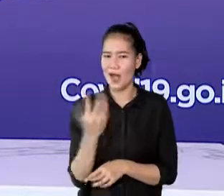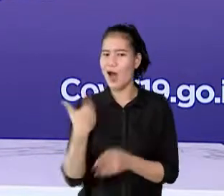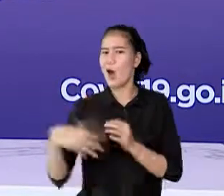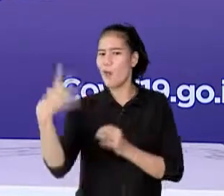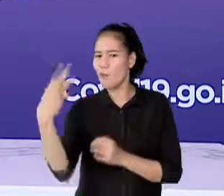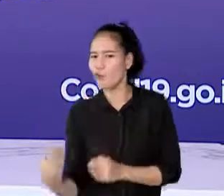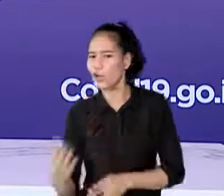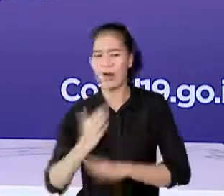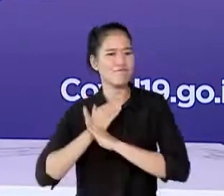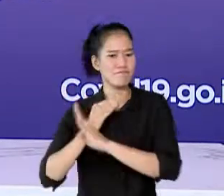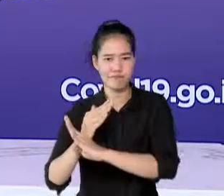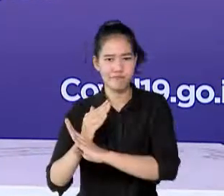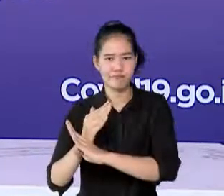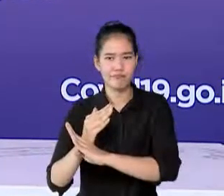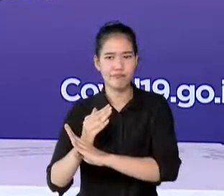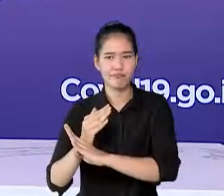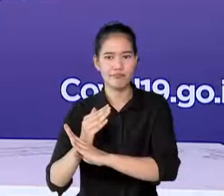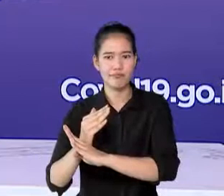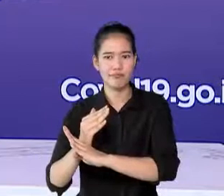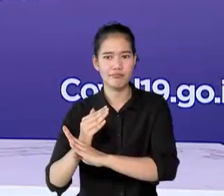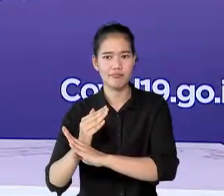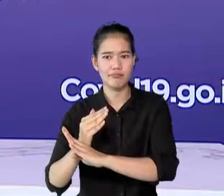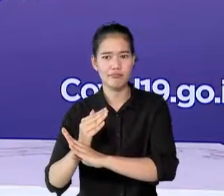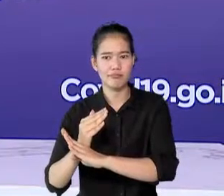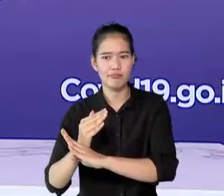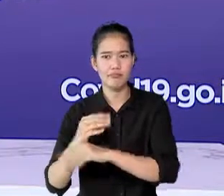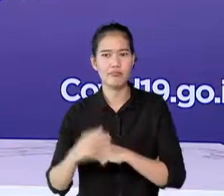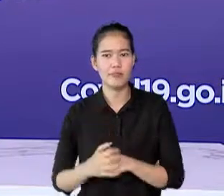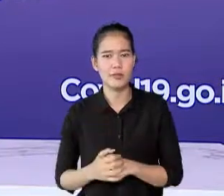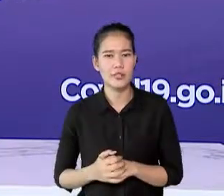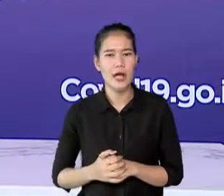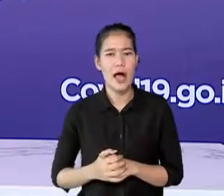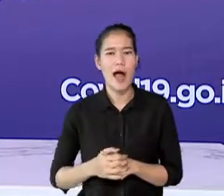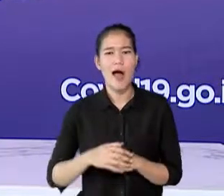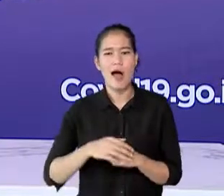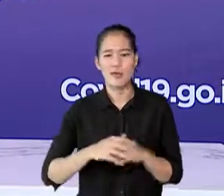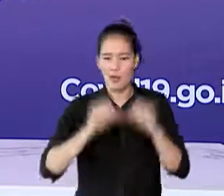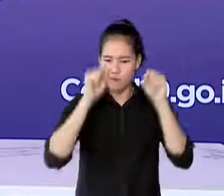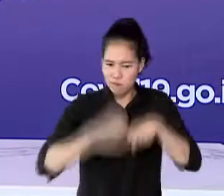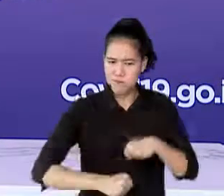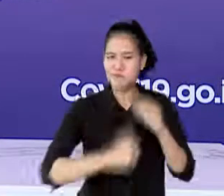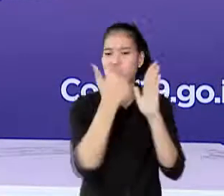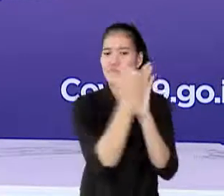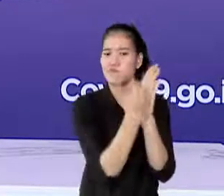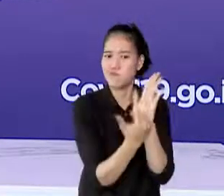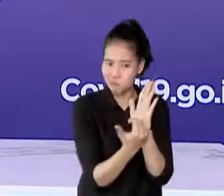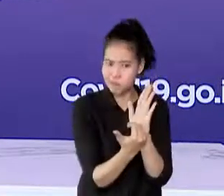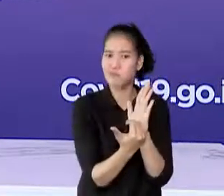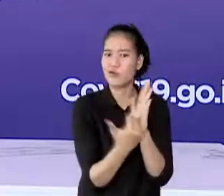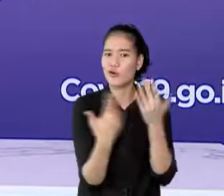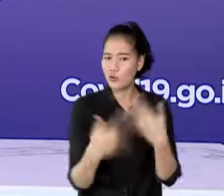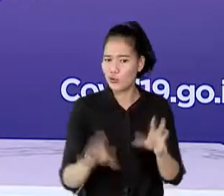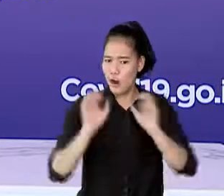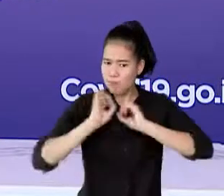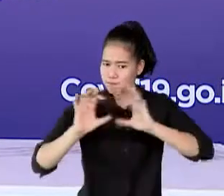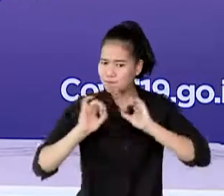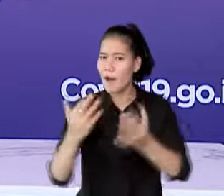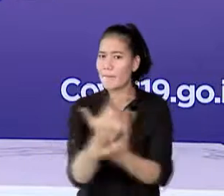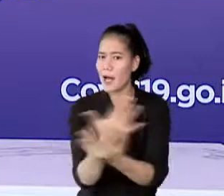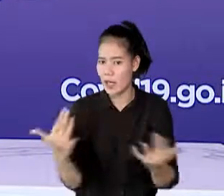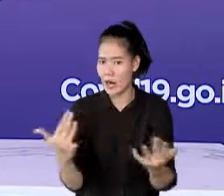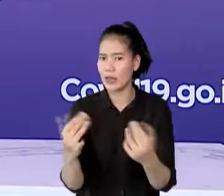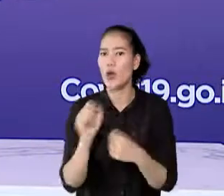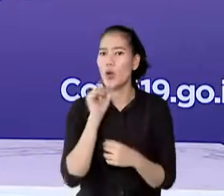that, and we far in advance to make that policy and inform the public so that they